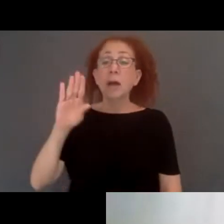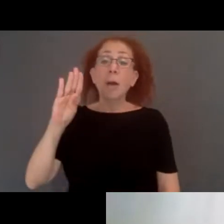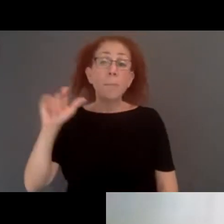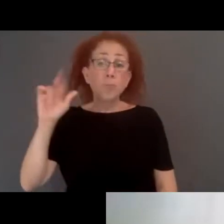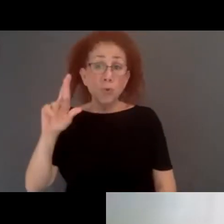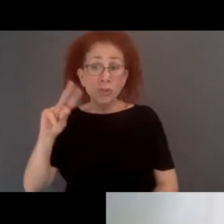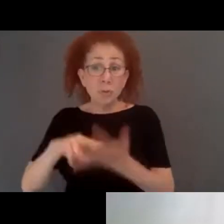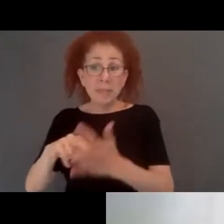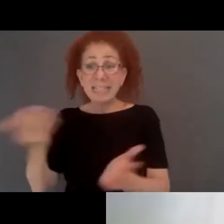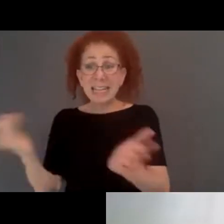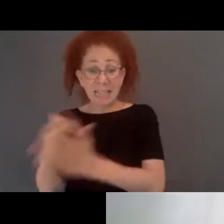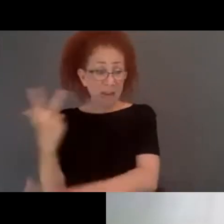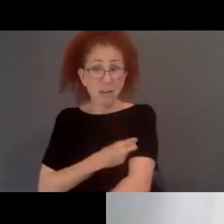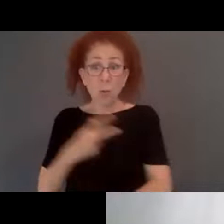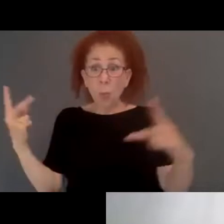even worse?